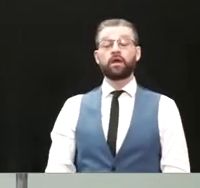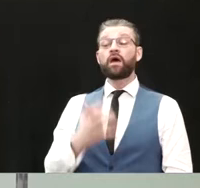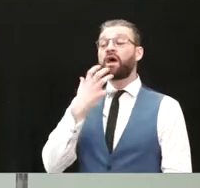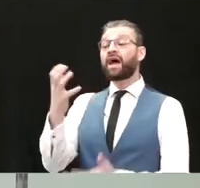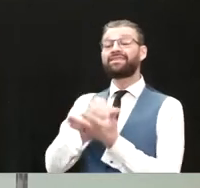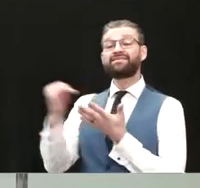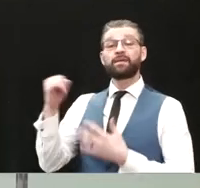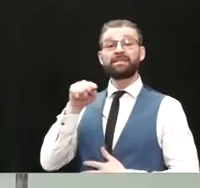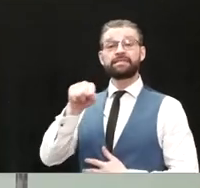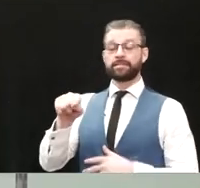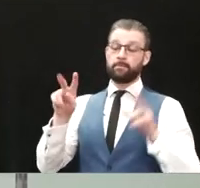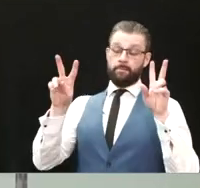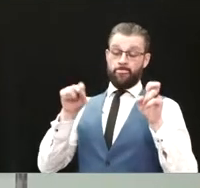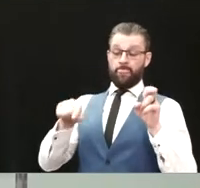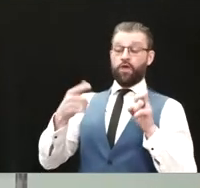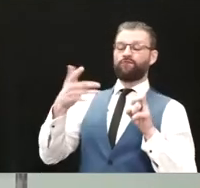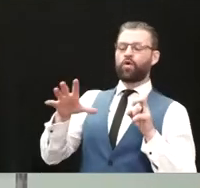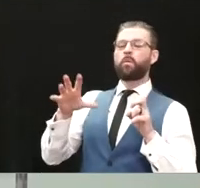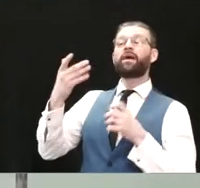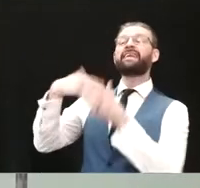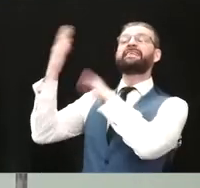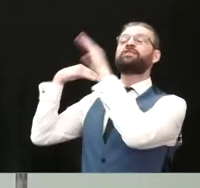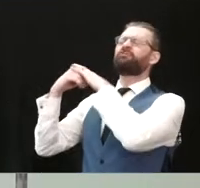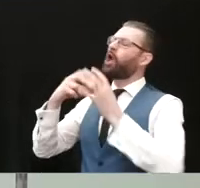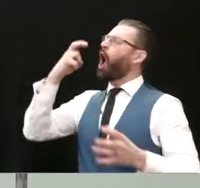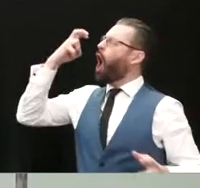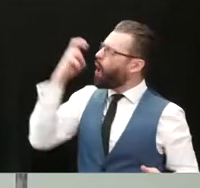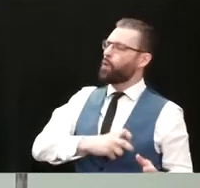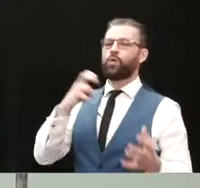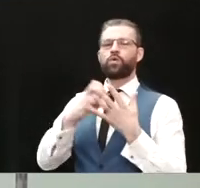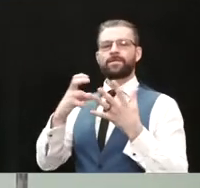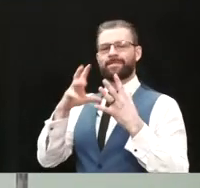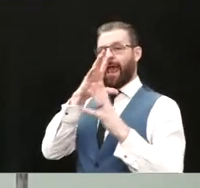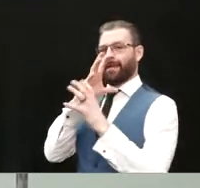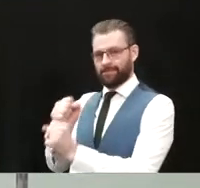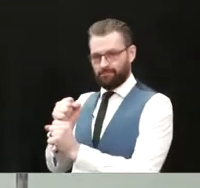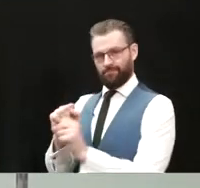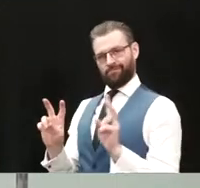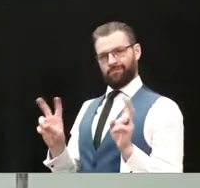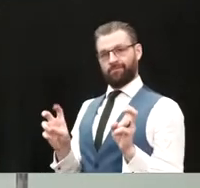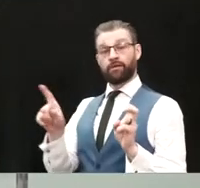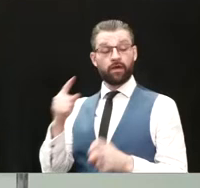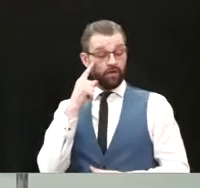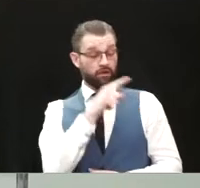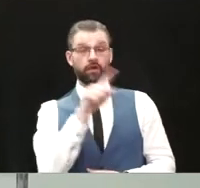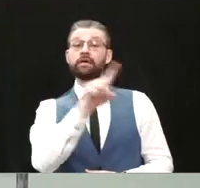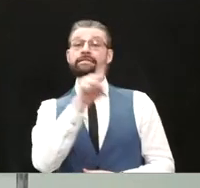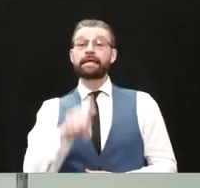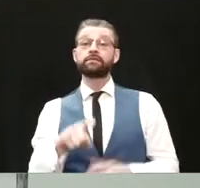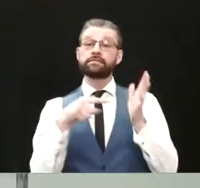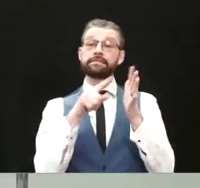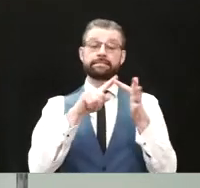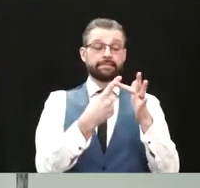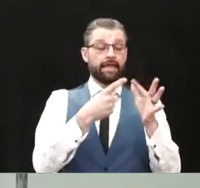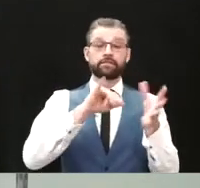Anti-Semitism has been described as history's oldest hatred. But as events in Texas less than 2 weeks